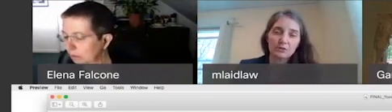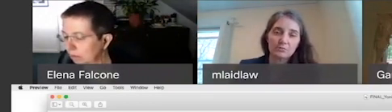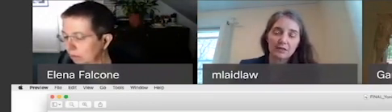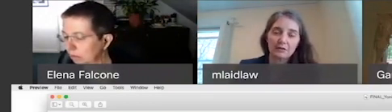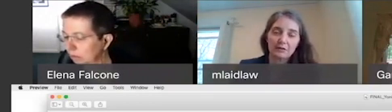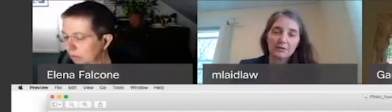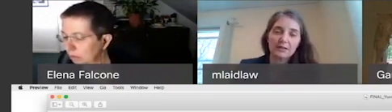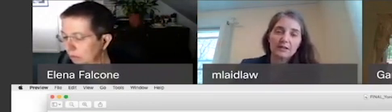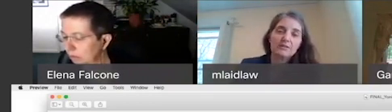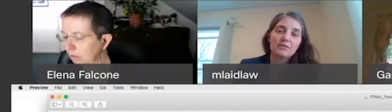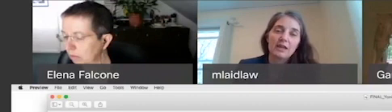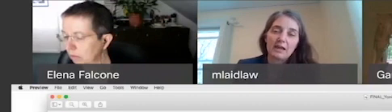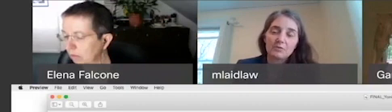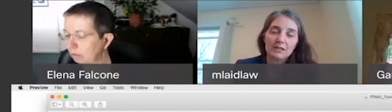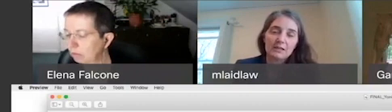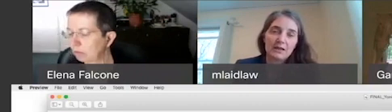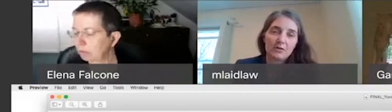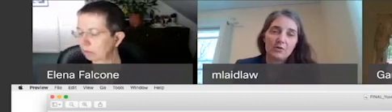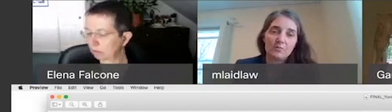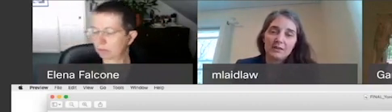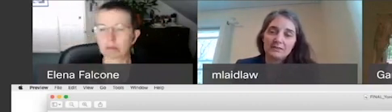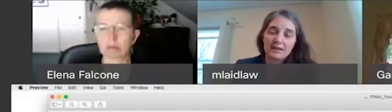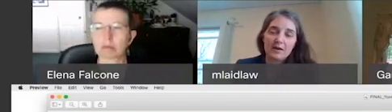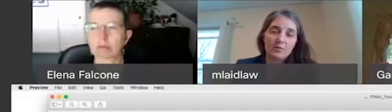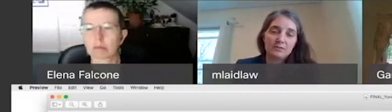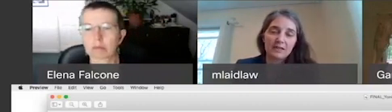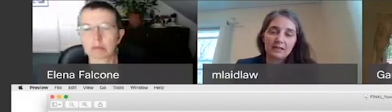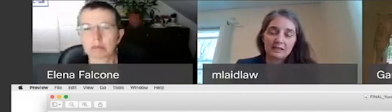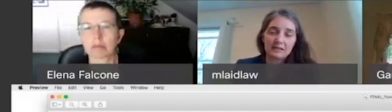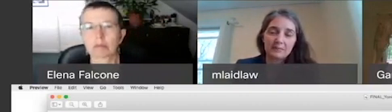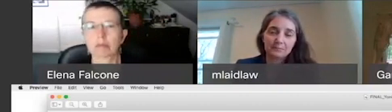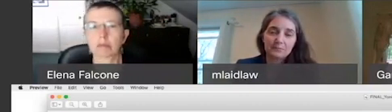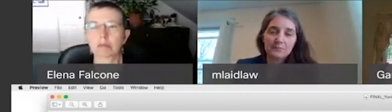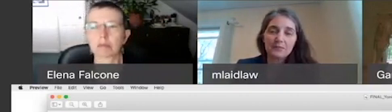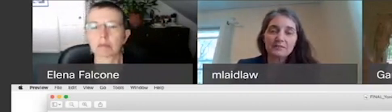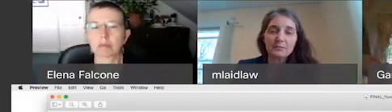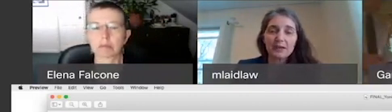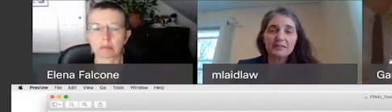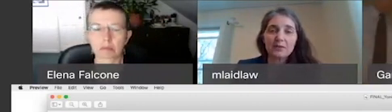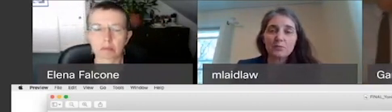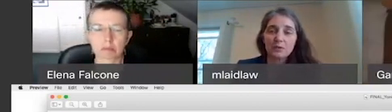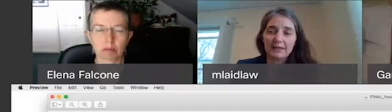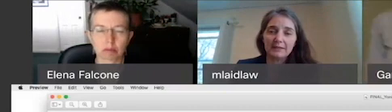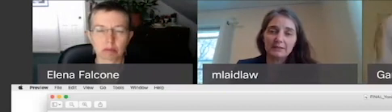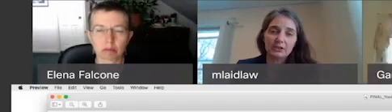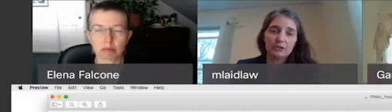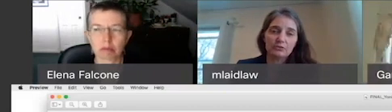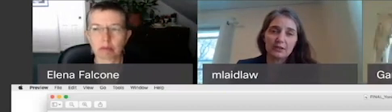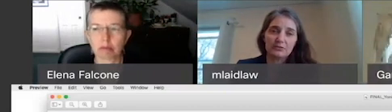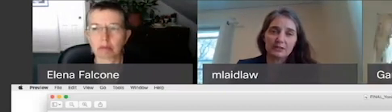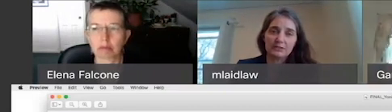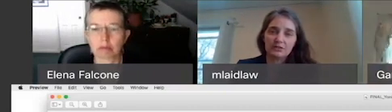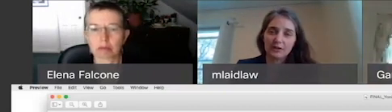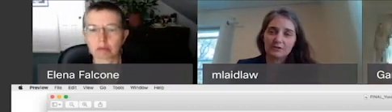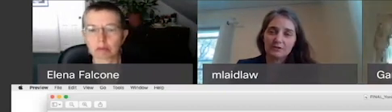nursing home care, the equity in that home is now protected, depending on when you